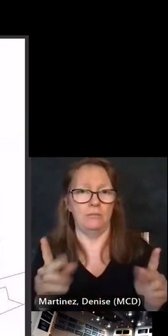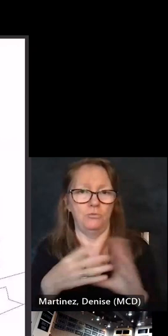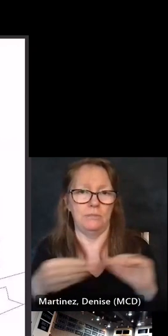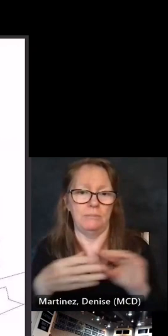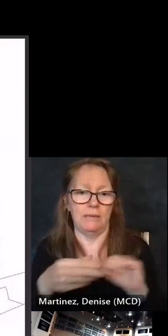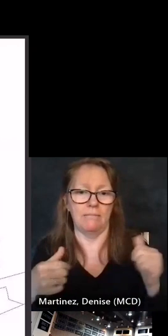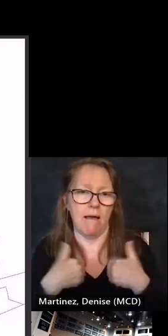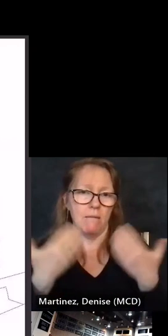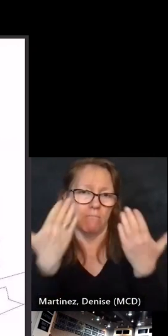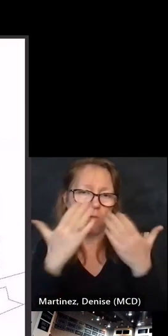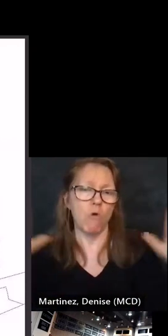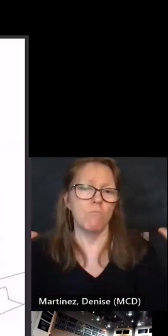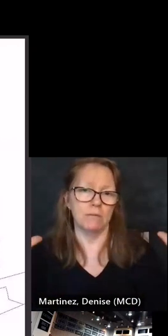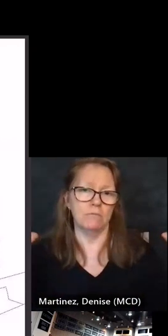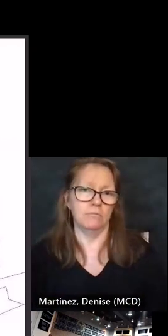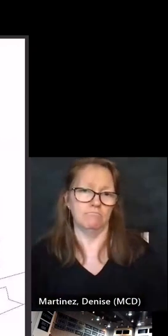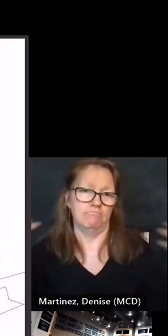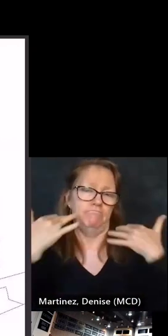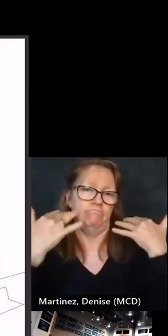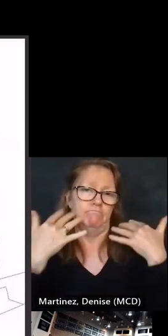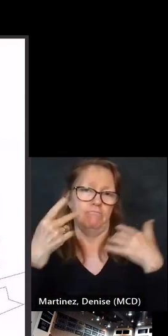Fred.